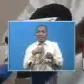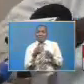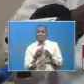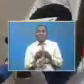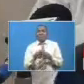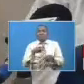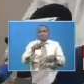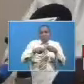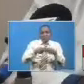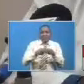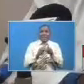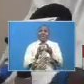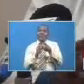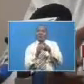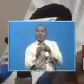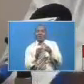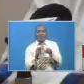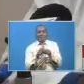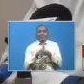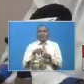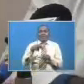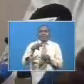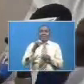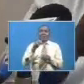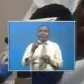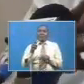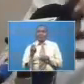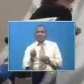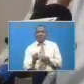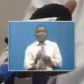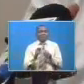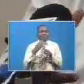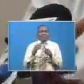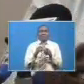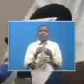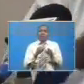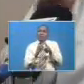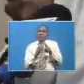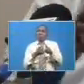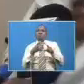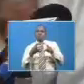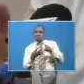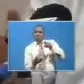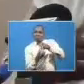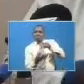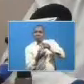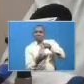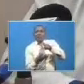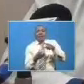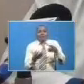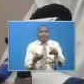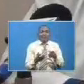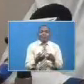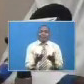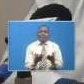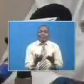or fluid around the testis, what we call hydrocele, it will look very big in gross,